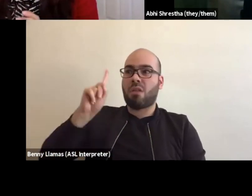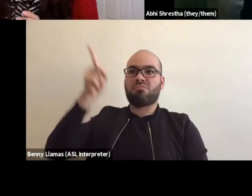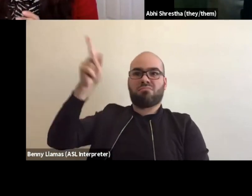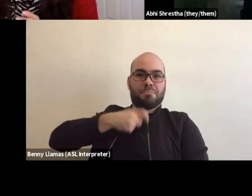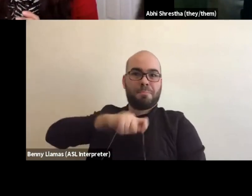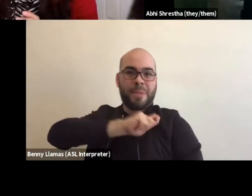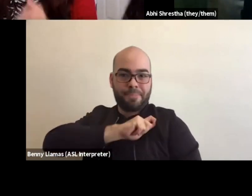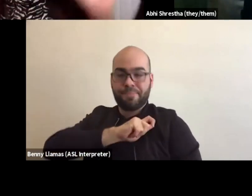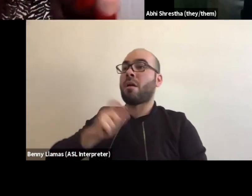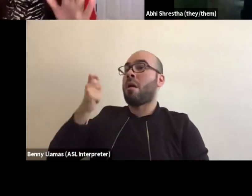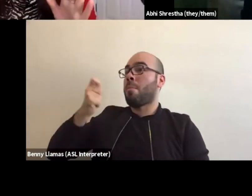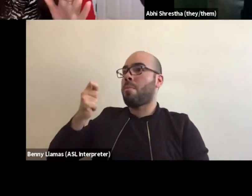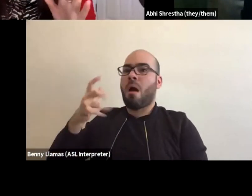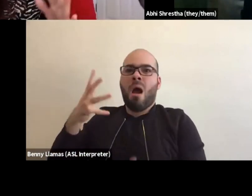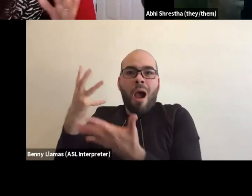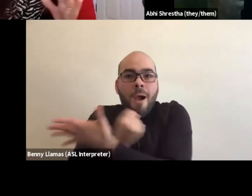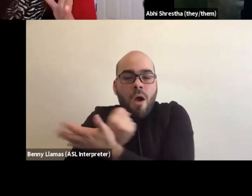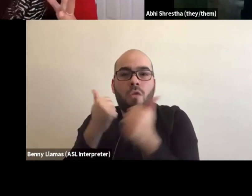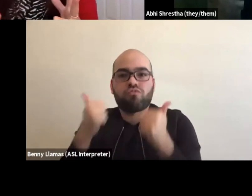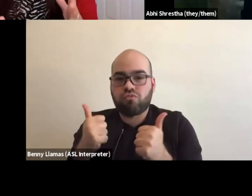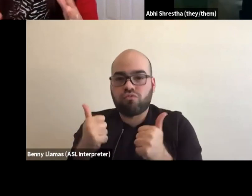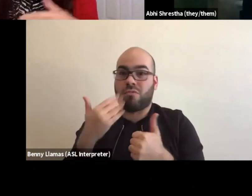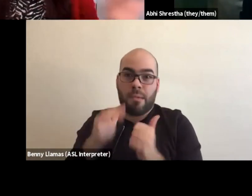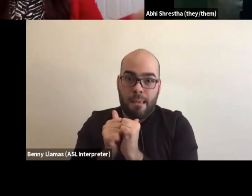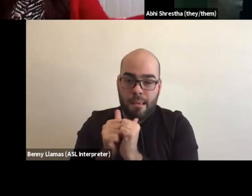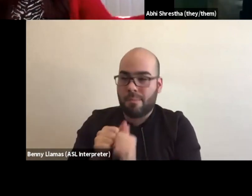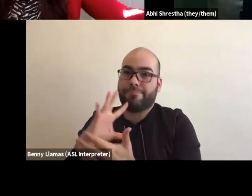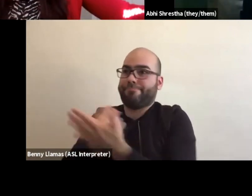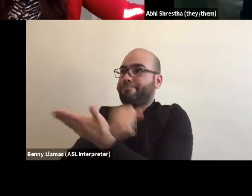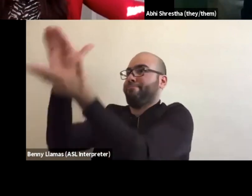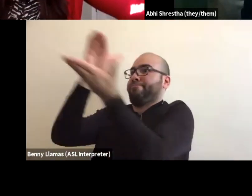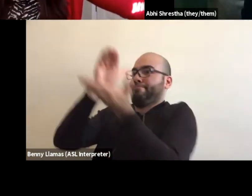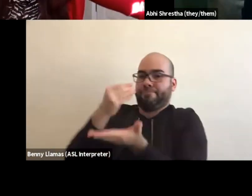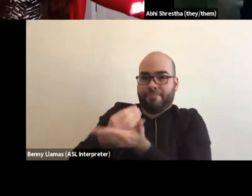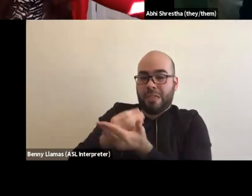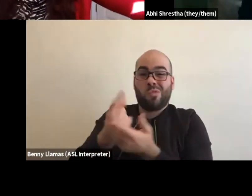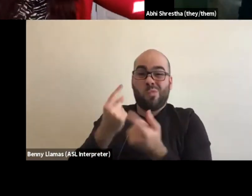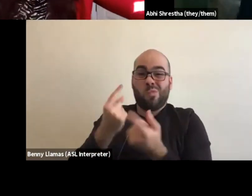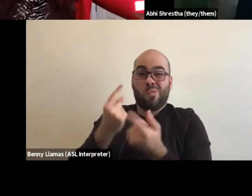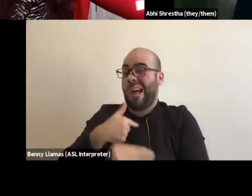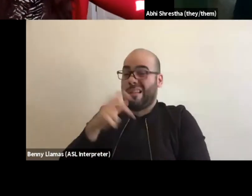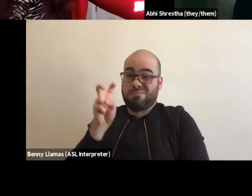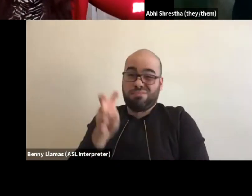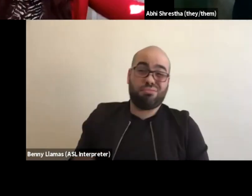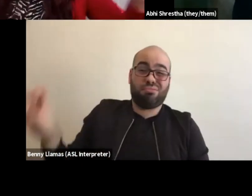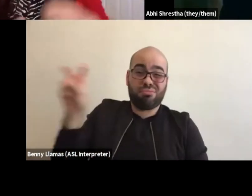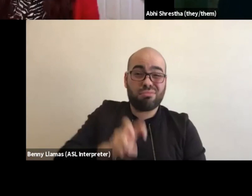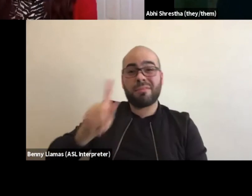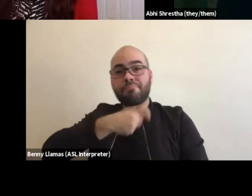the year gallivanting throughout Spain and Europe, just like writing poems, teaching,